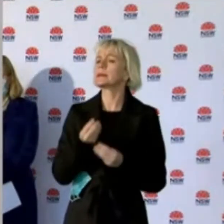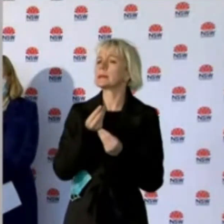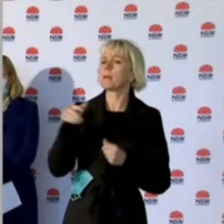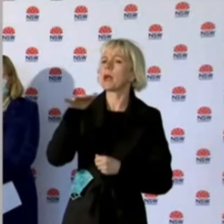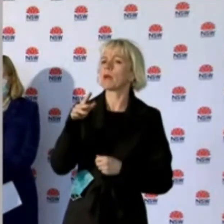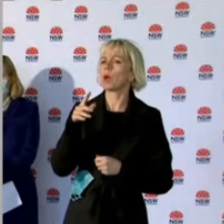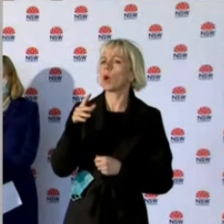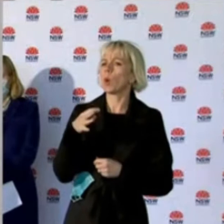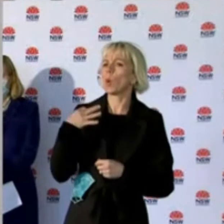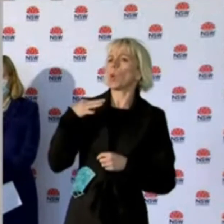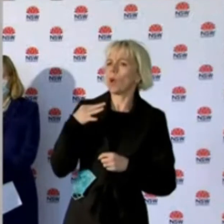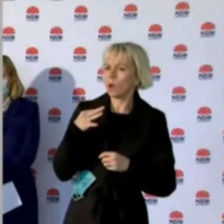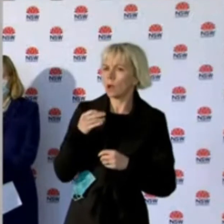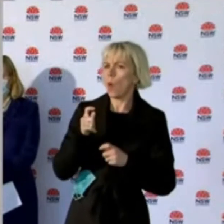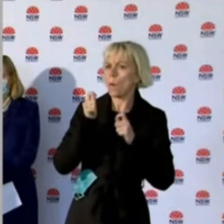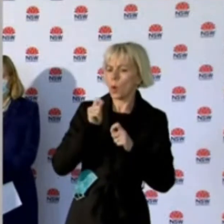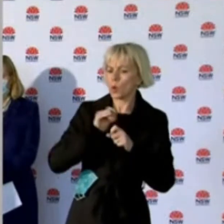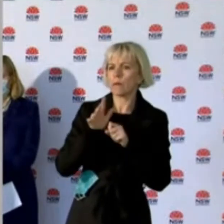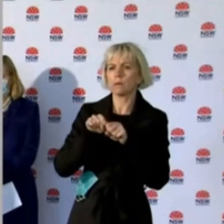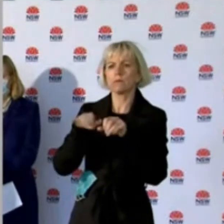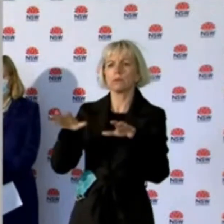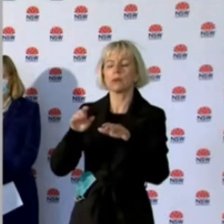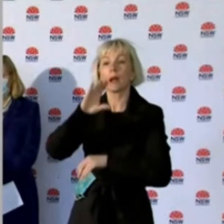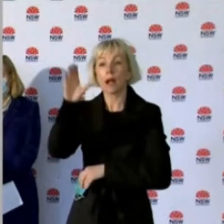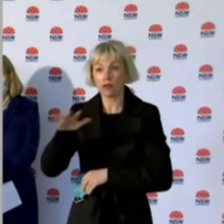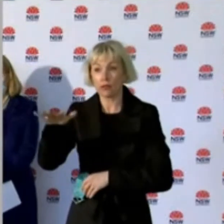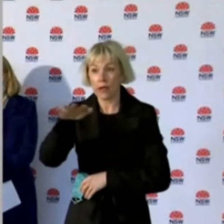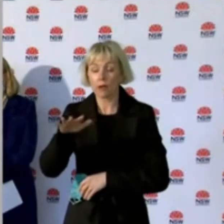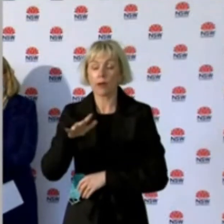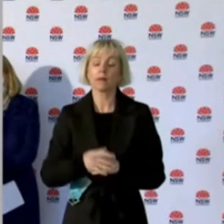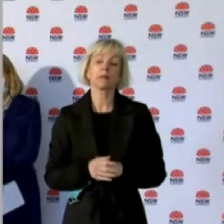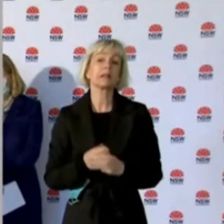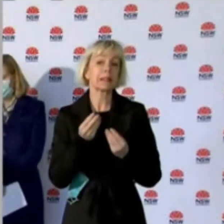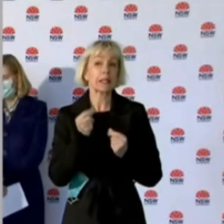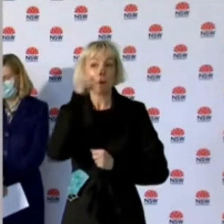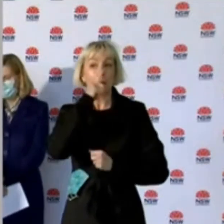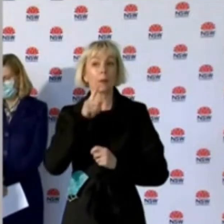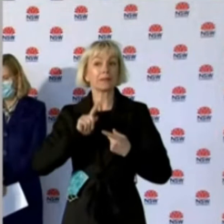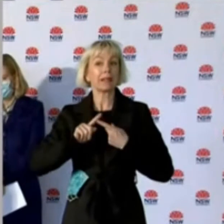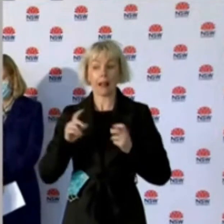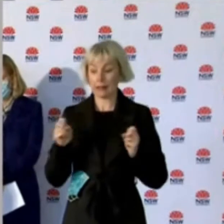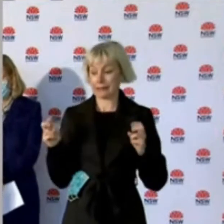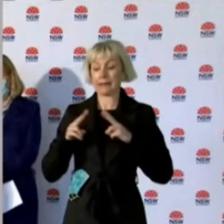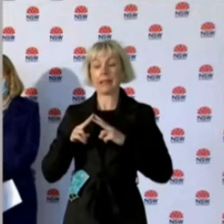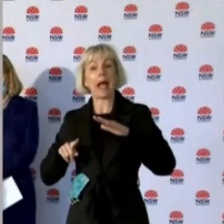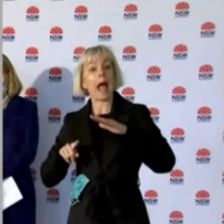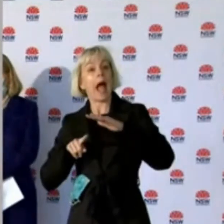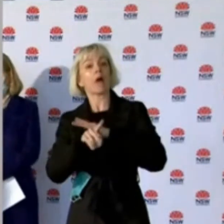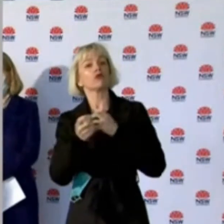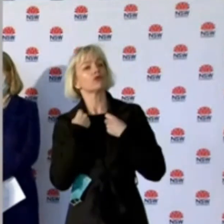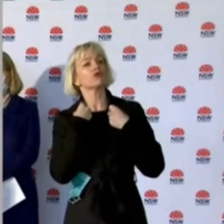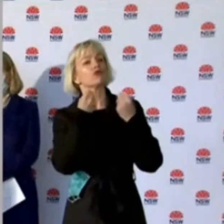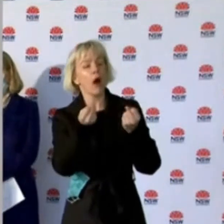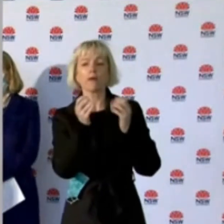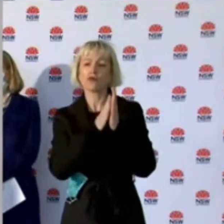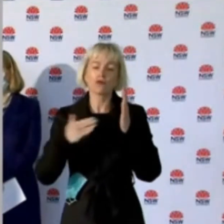significant level of movement from people from Sydney for whatever purpose, but predominantly it's around freight into Orange and Blaney and Parkes and Molong. And